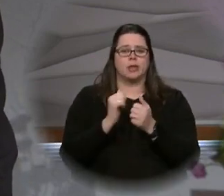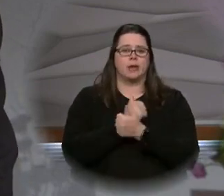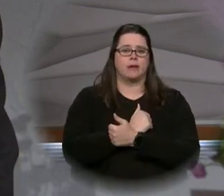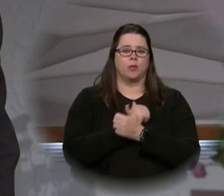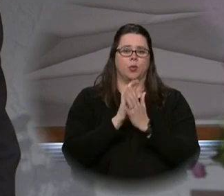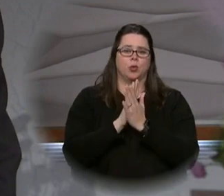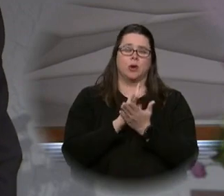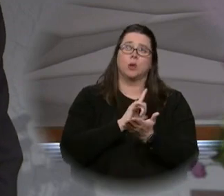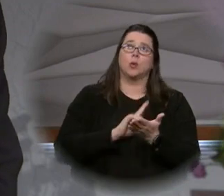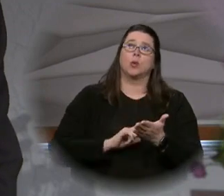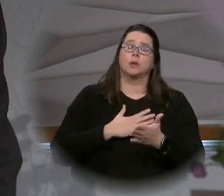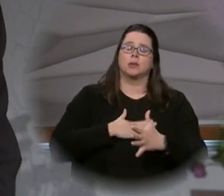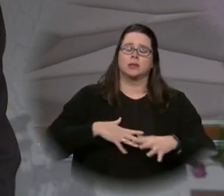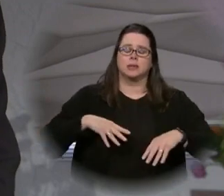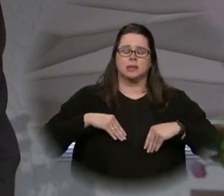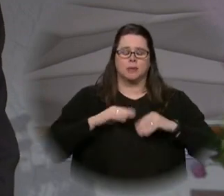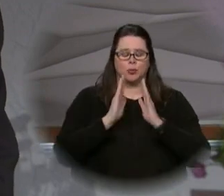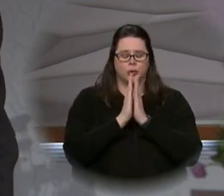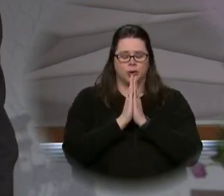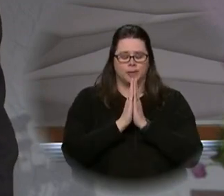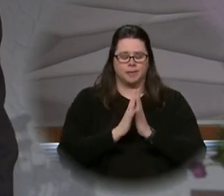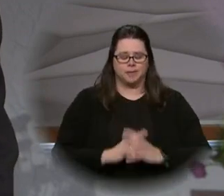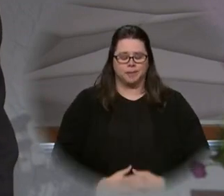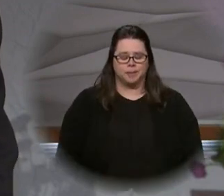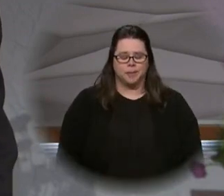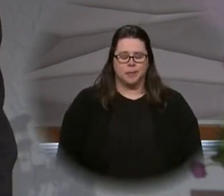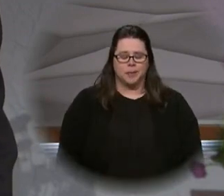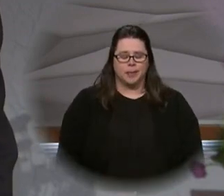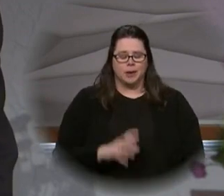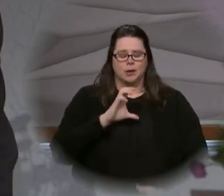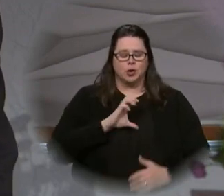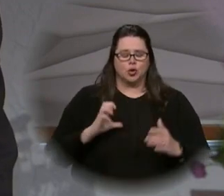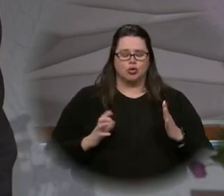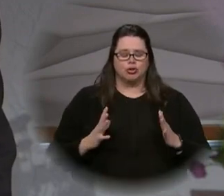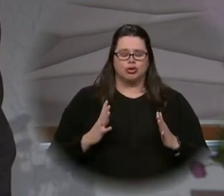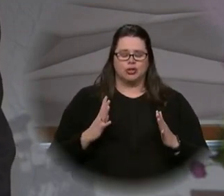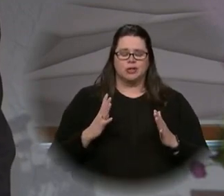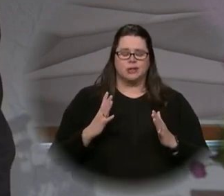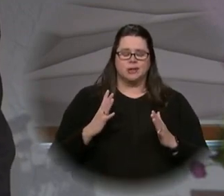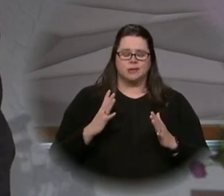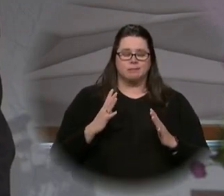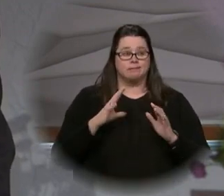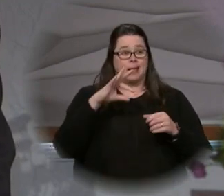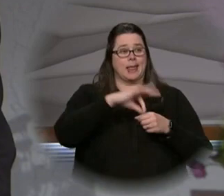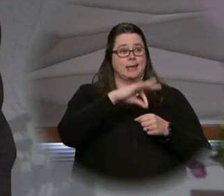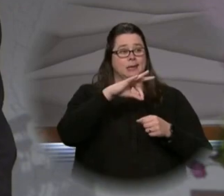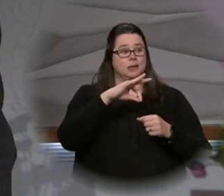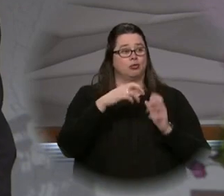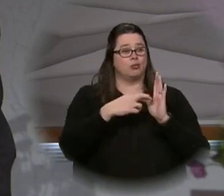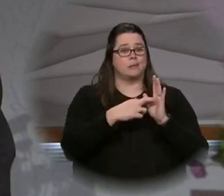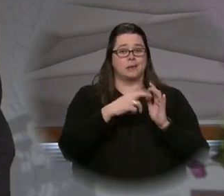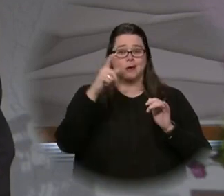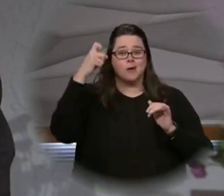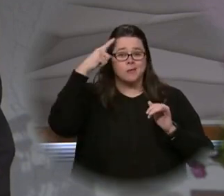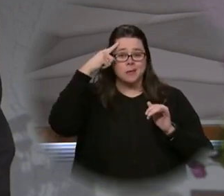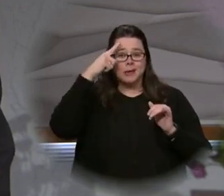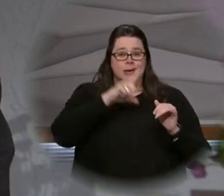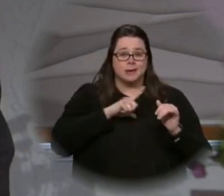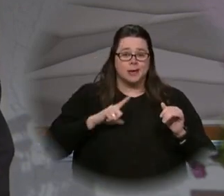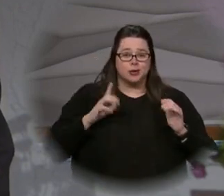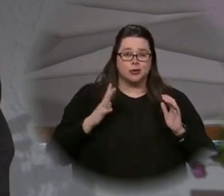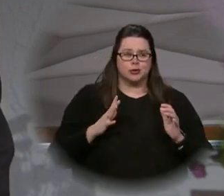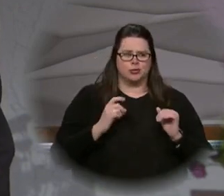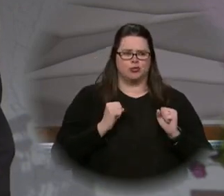the Lord. Lord, hear our prayer. That Christians elected to represent us in government may be strong in the courage